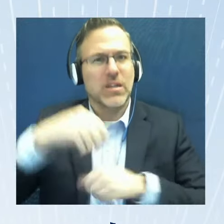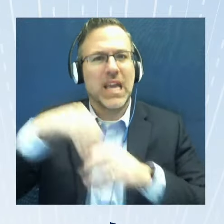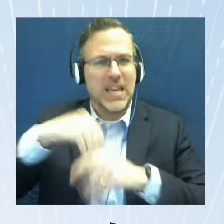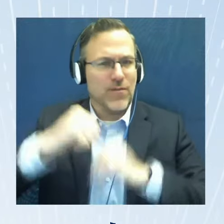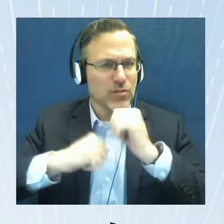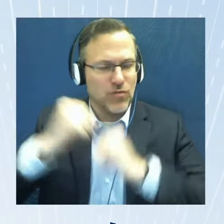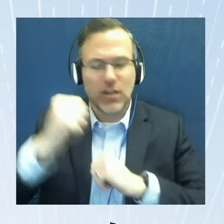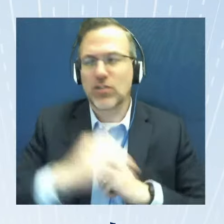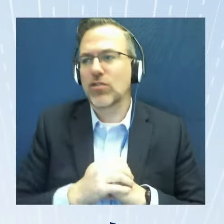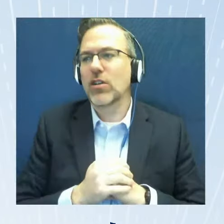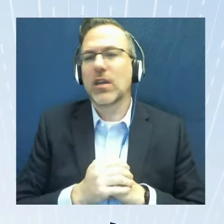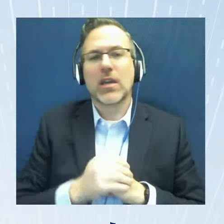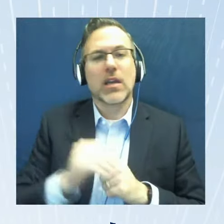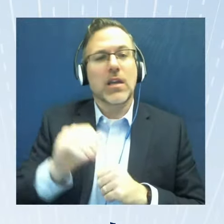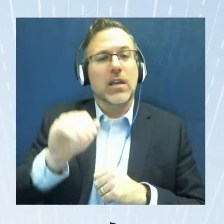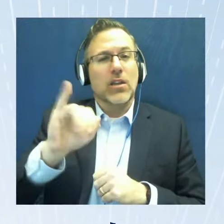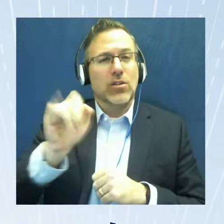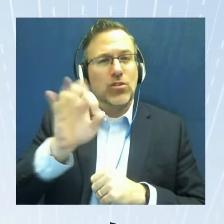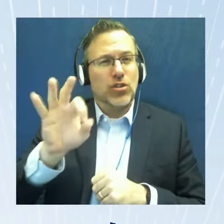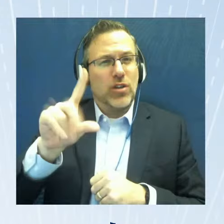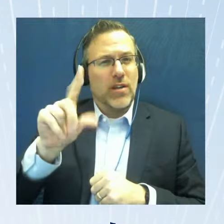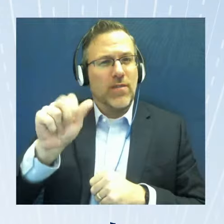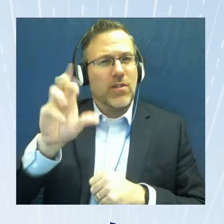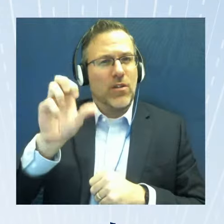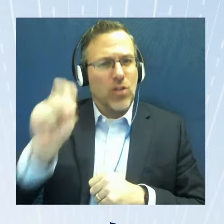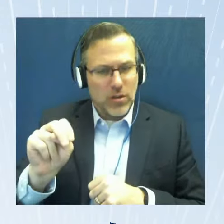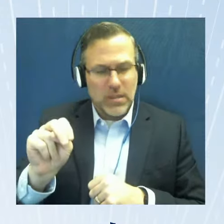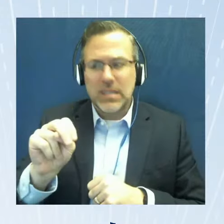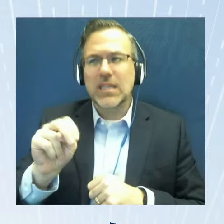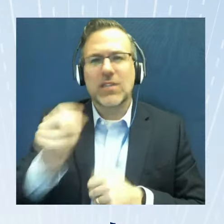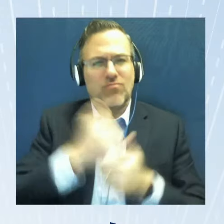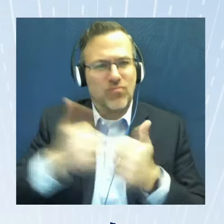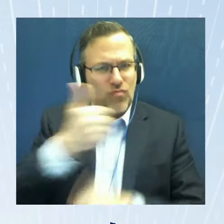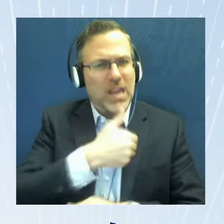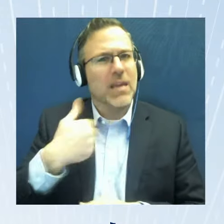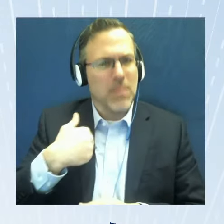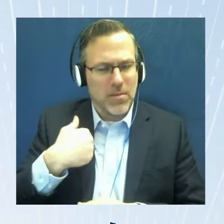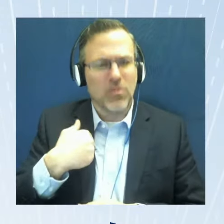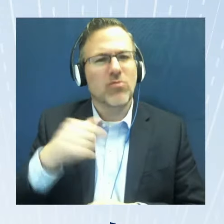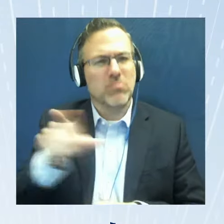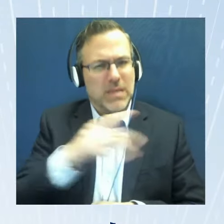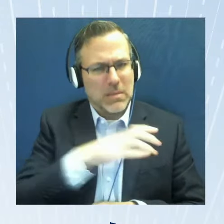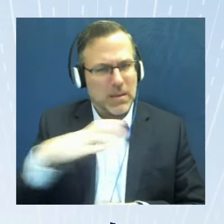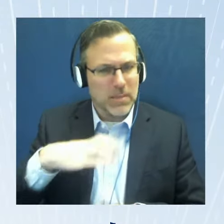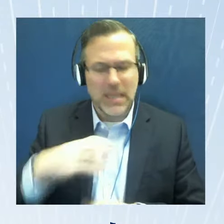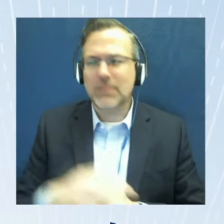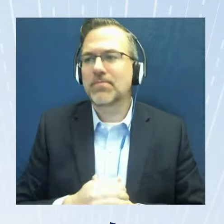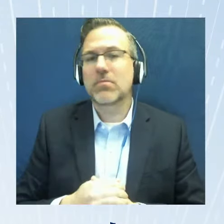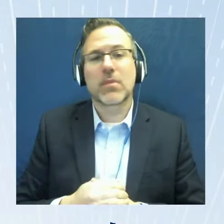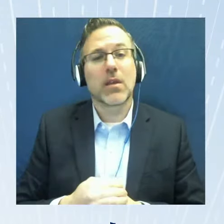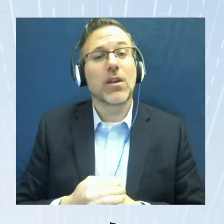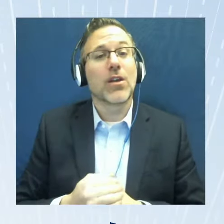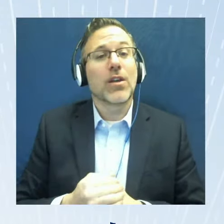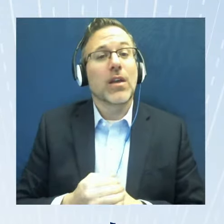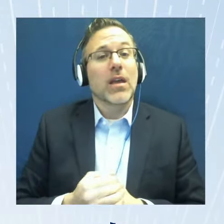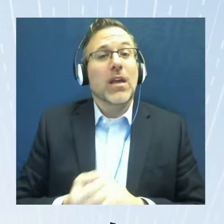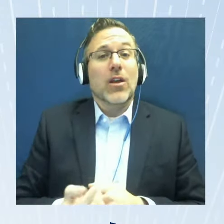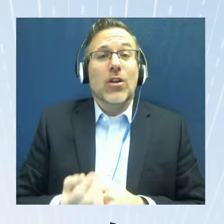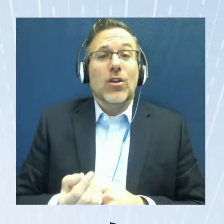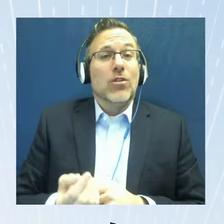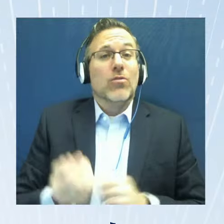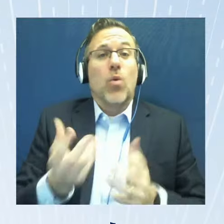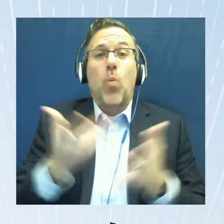ranking member of the House Committee on Transportation and Infrastructure. I love to say that the two most powerful words in the English language are thank